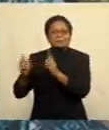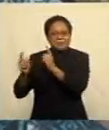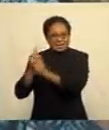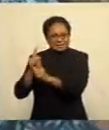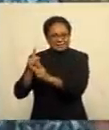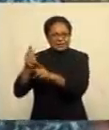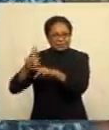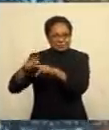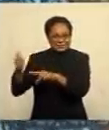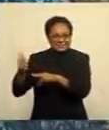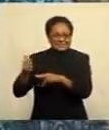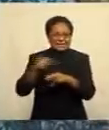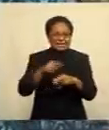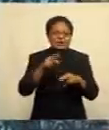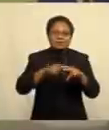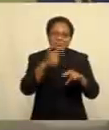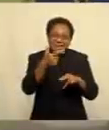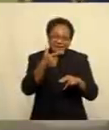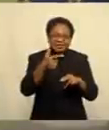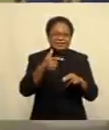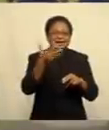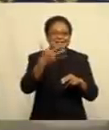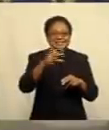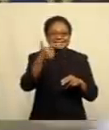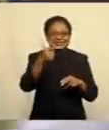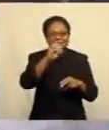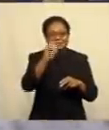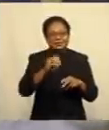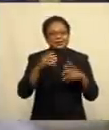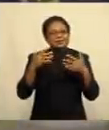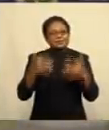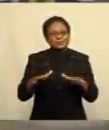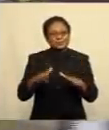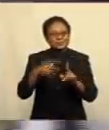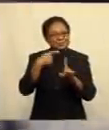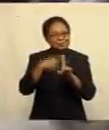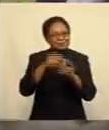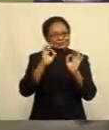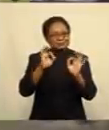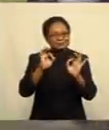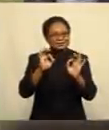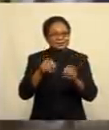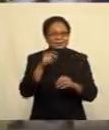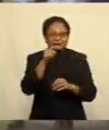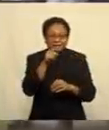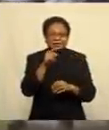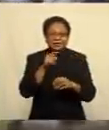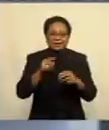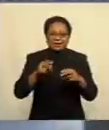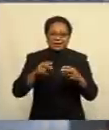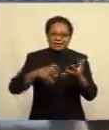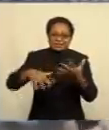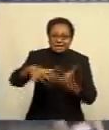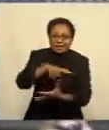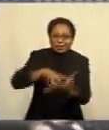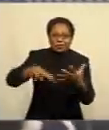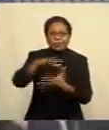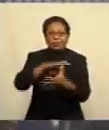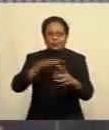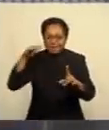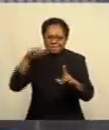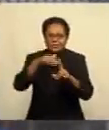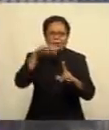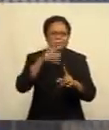97% Form 7. The Wadi has encountered severe natural hazards, particularly Tropical Cyclone Winston